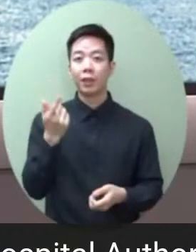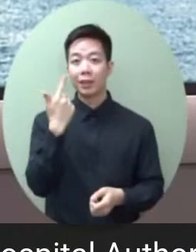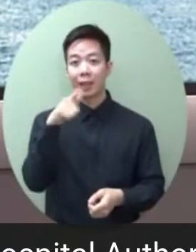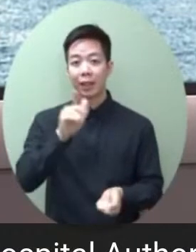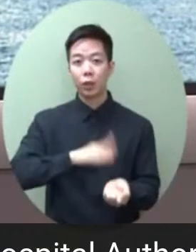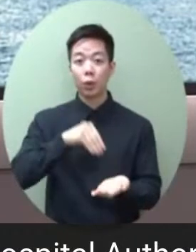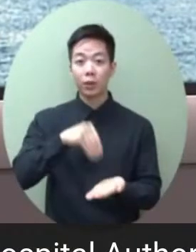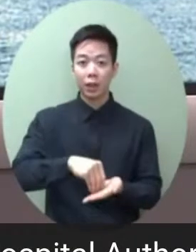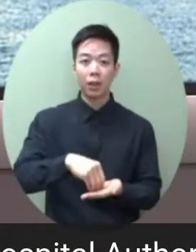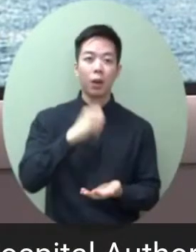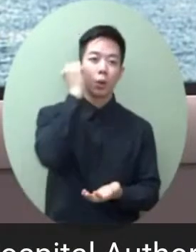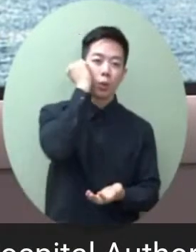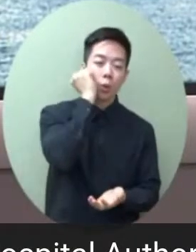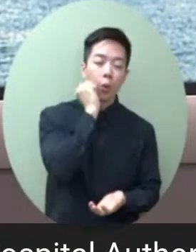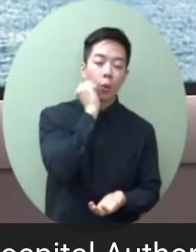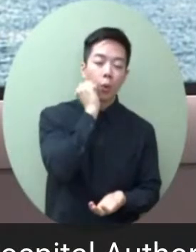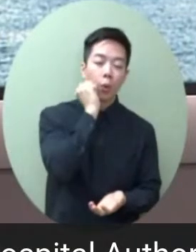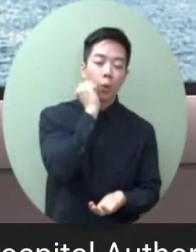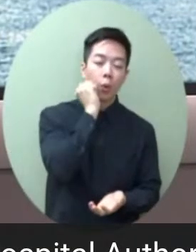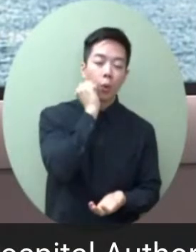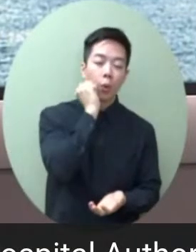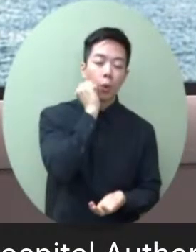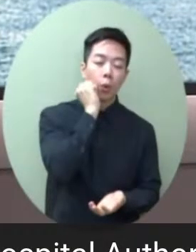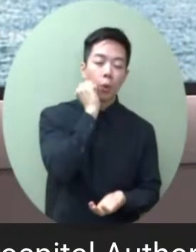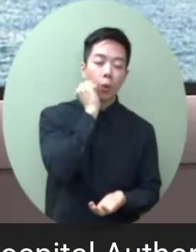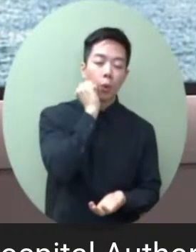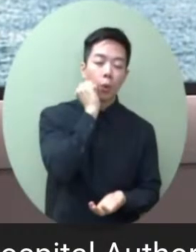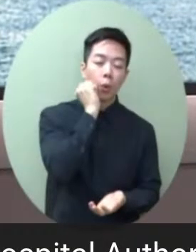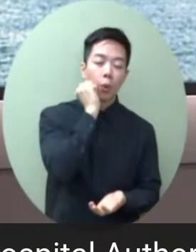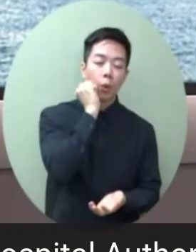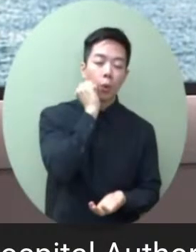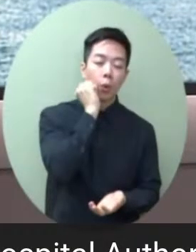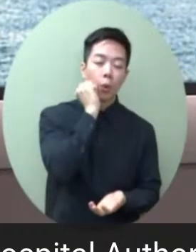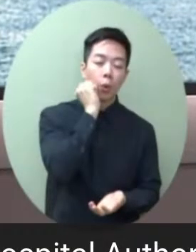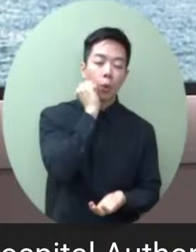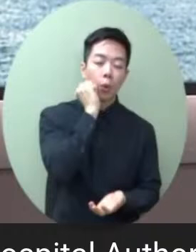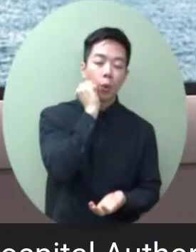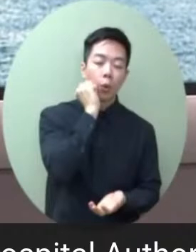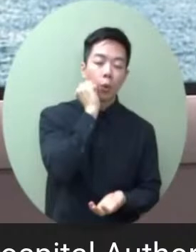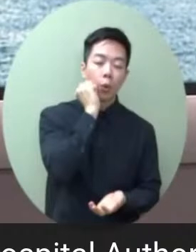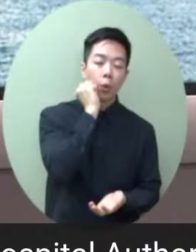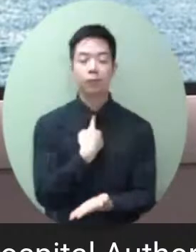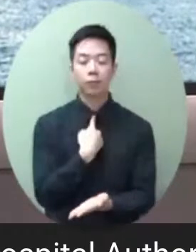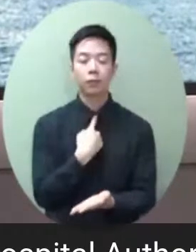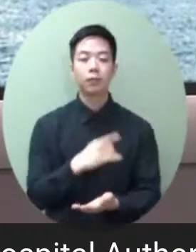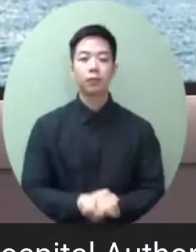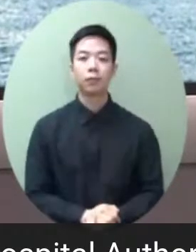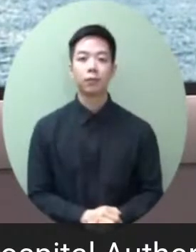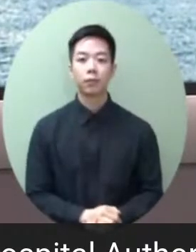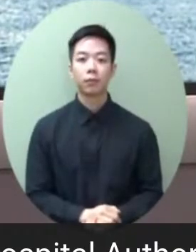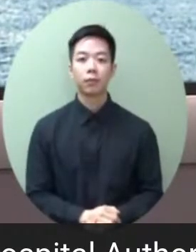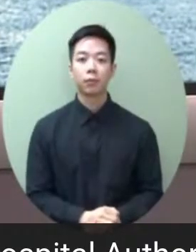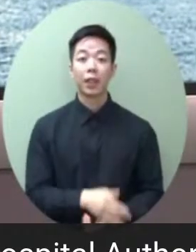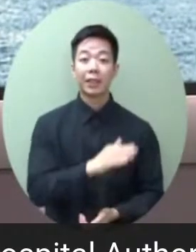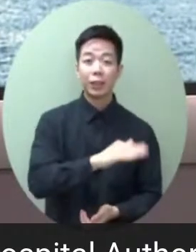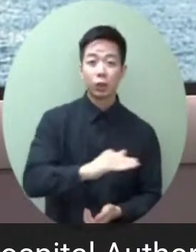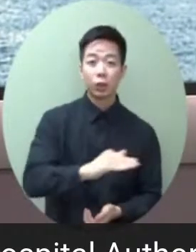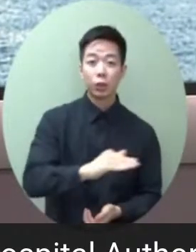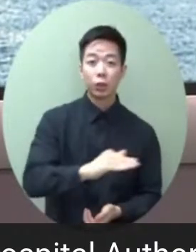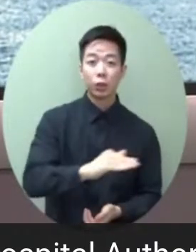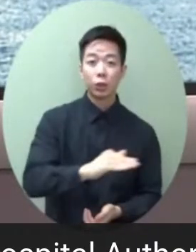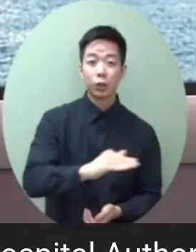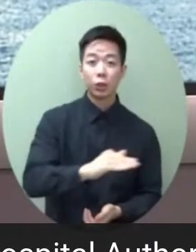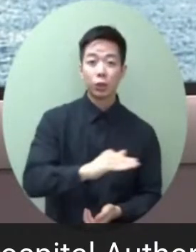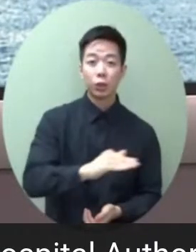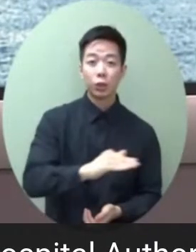and the recent a lot of cases of children and the elderly that need to be admitted as soon as possible. In order to